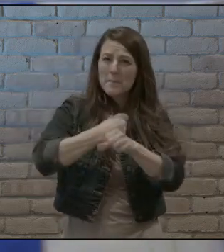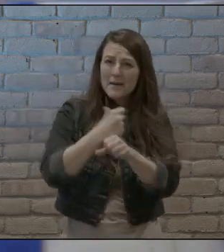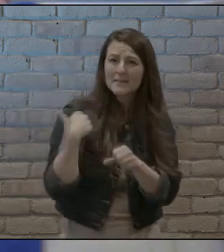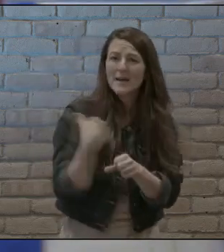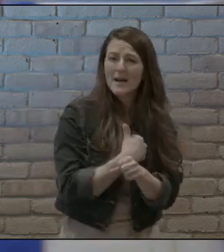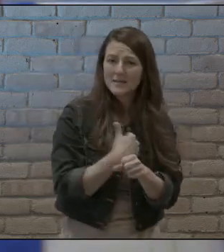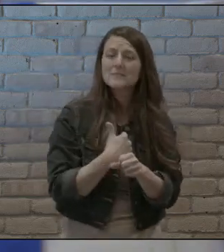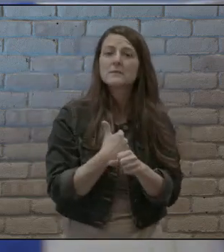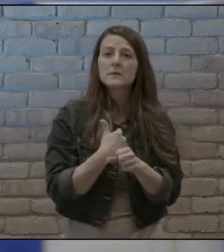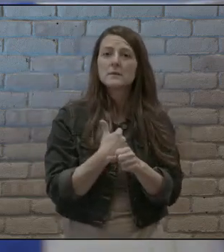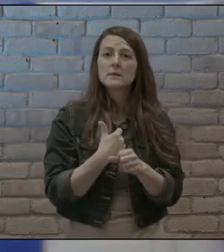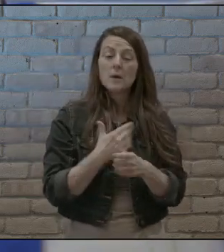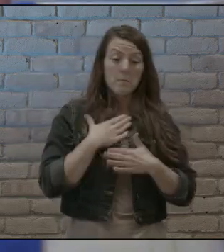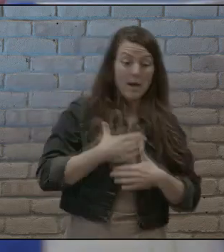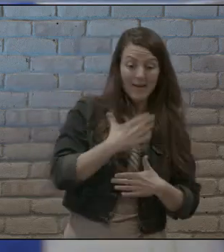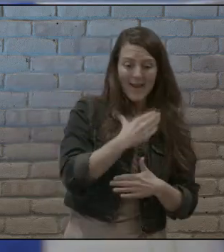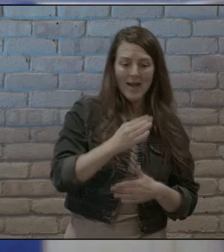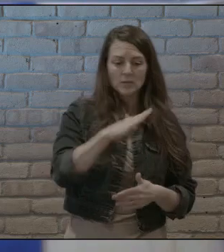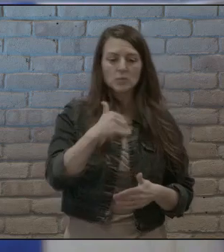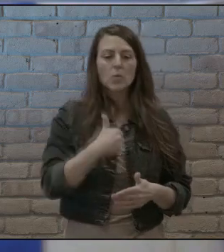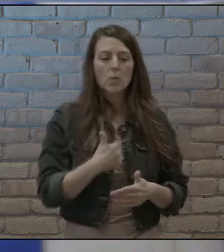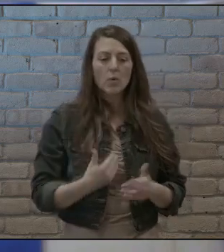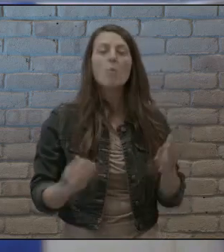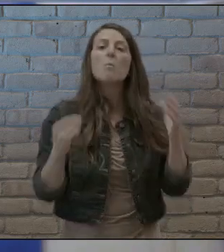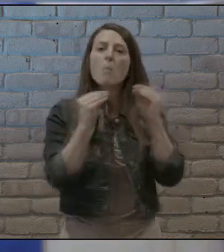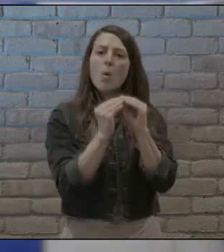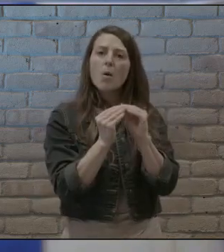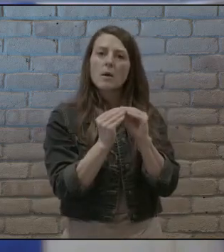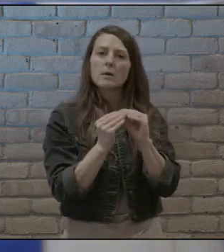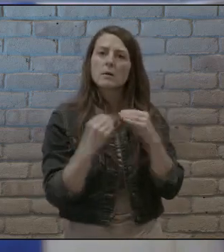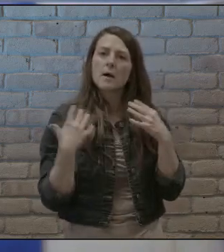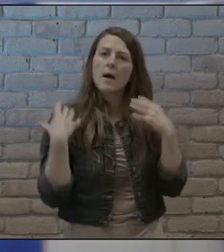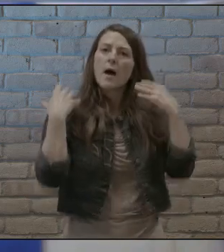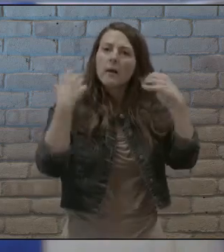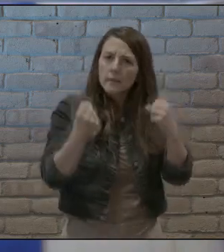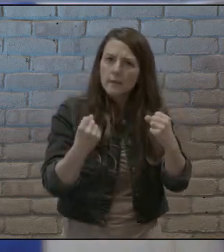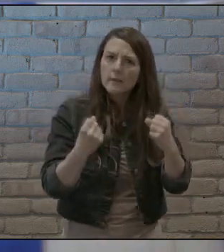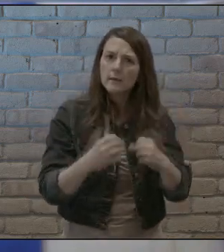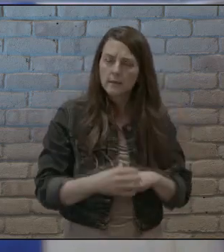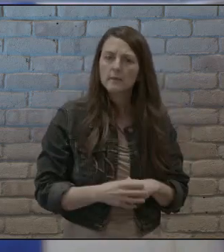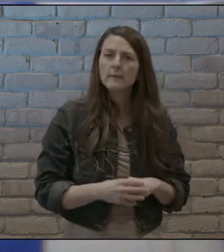soul more and more healthy.